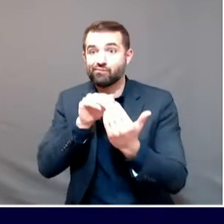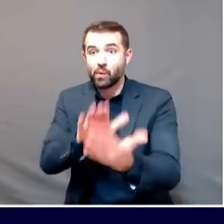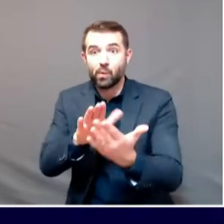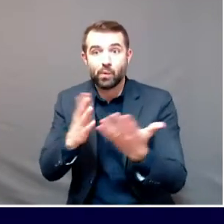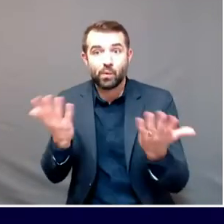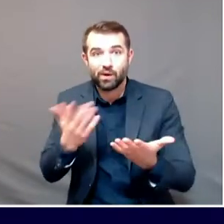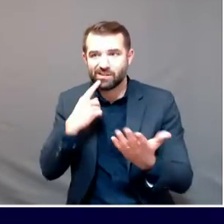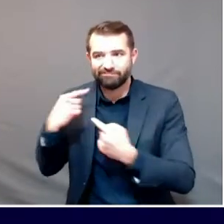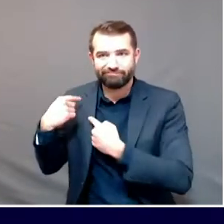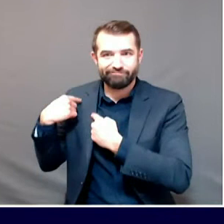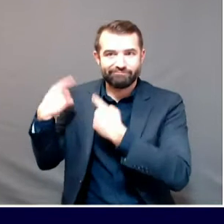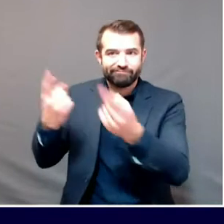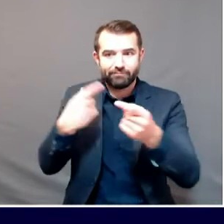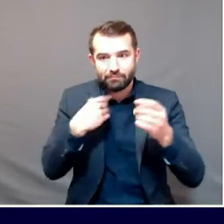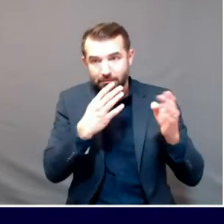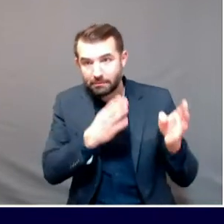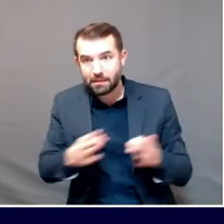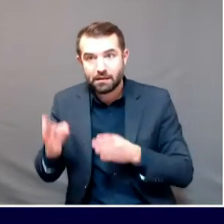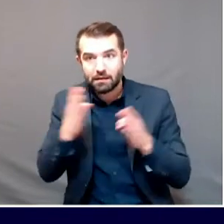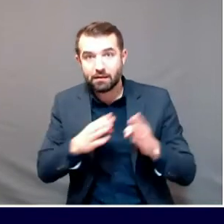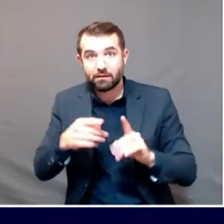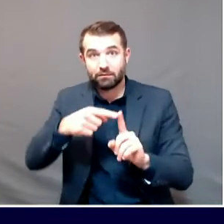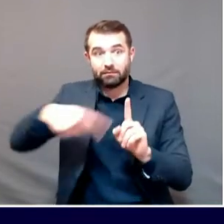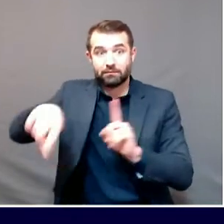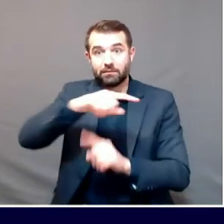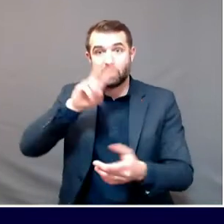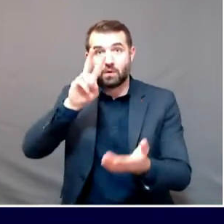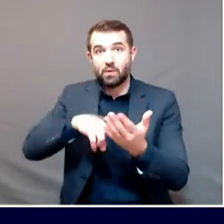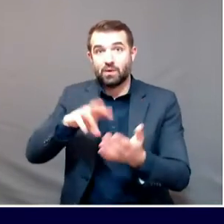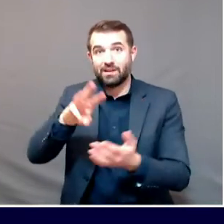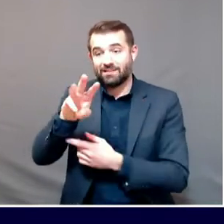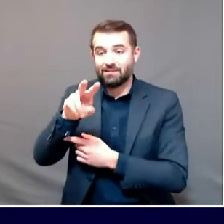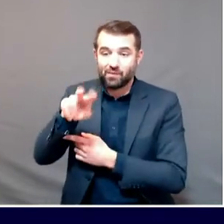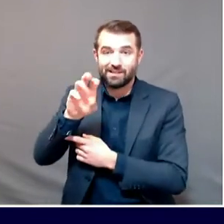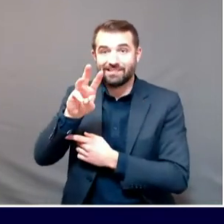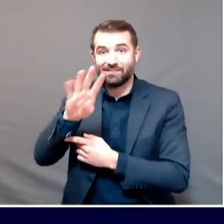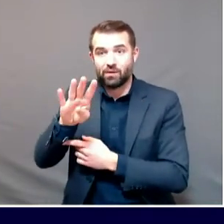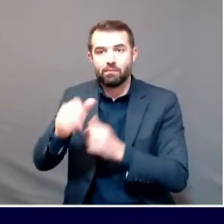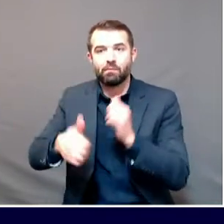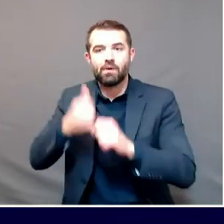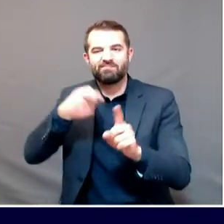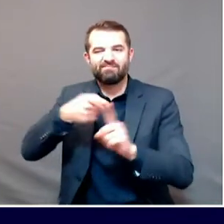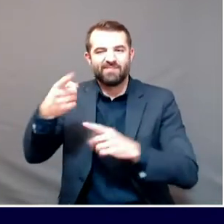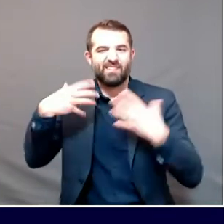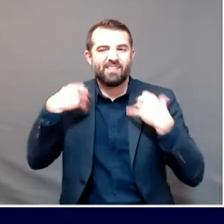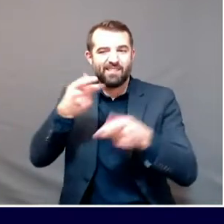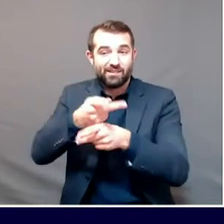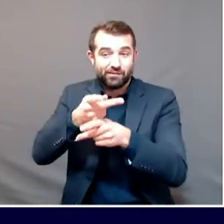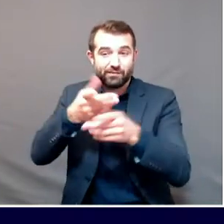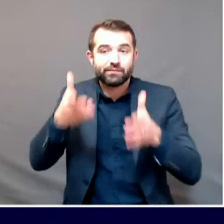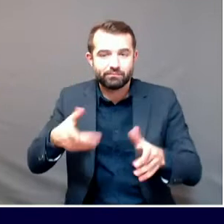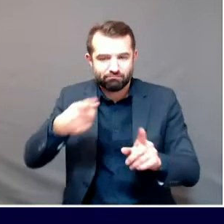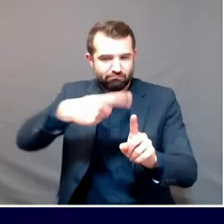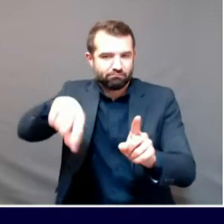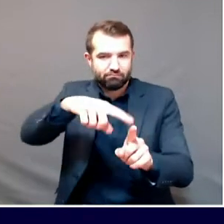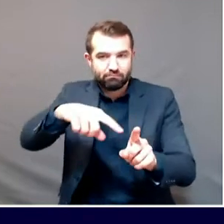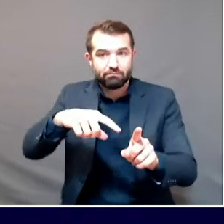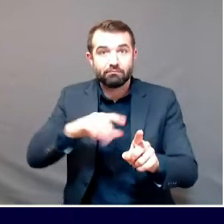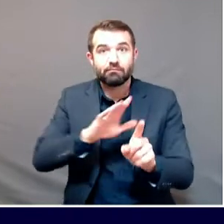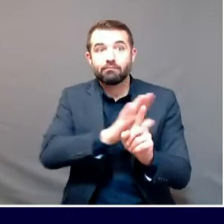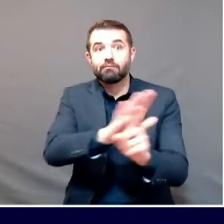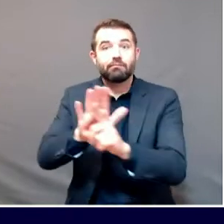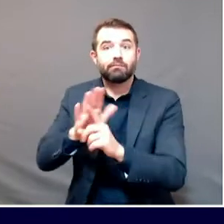are predominantly frontline healthcare workers, individuals who, as part of their duties, taking care of all of